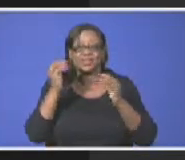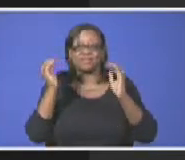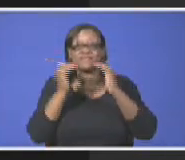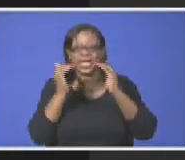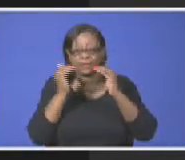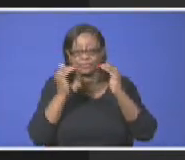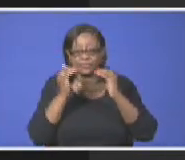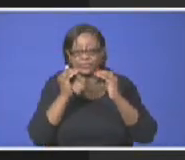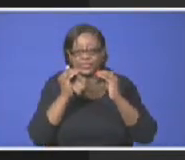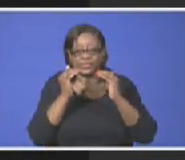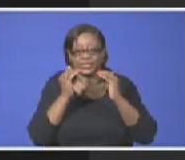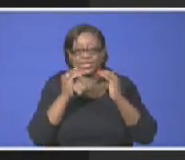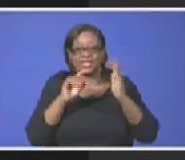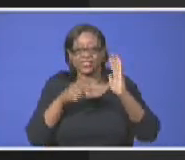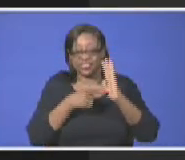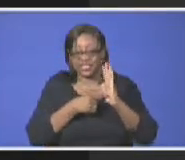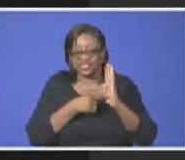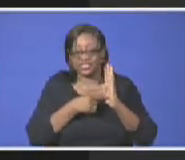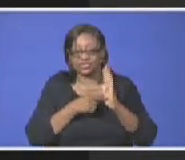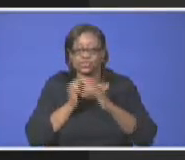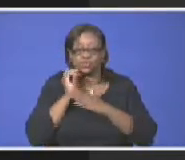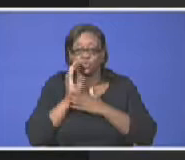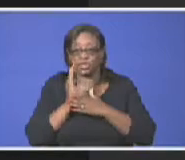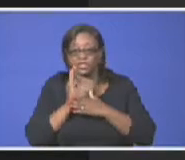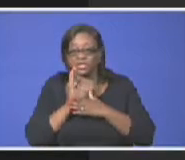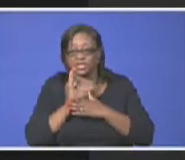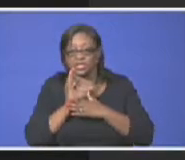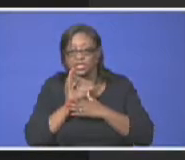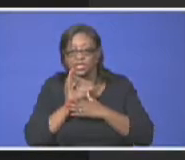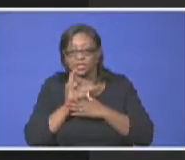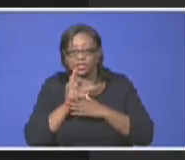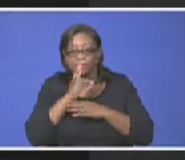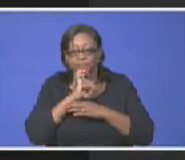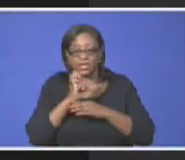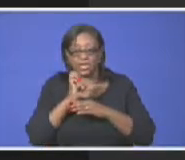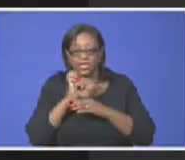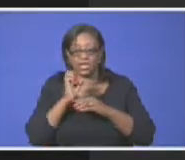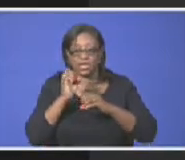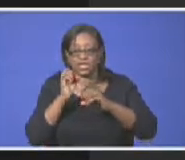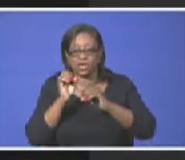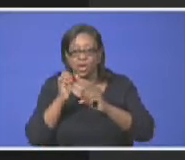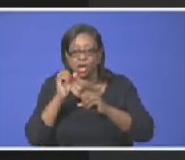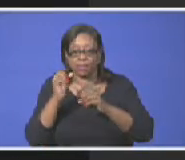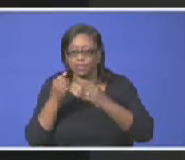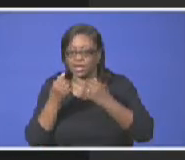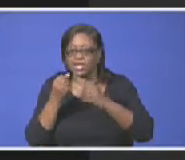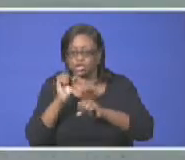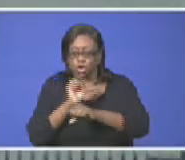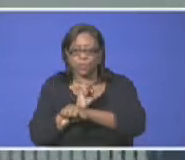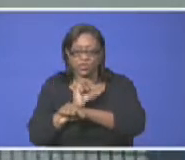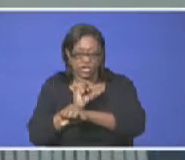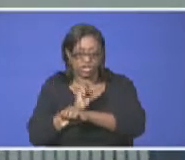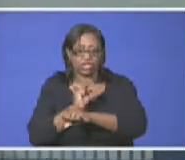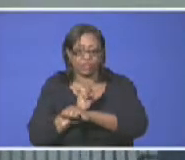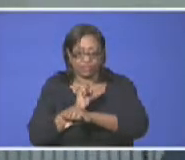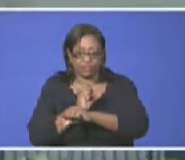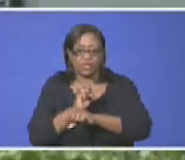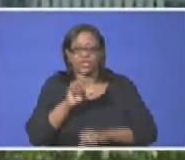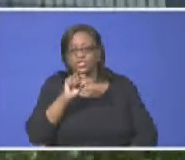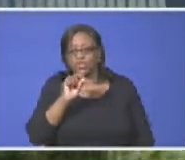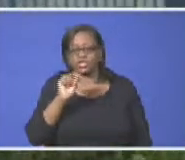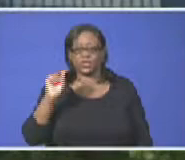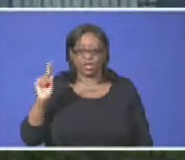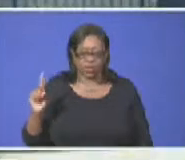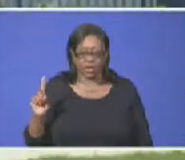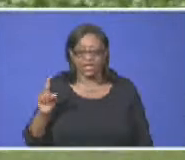this stream of work set up and operational somewhere before the end of the year 2021.